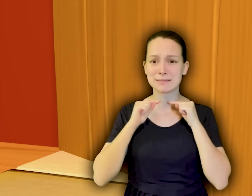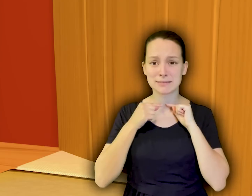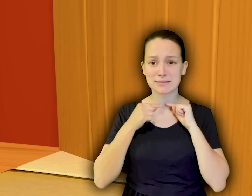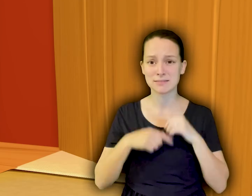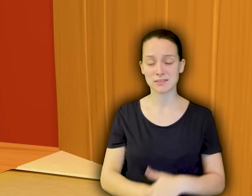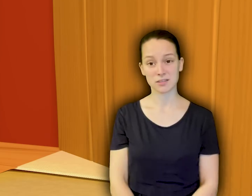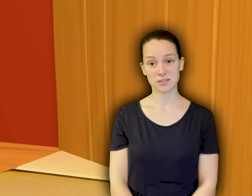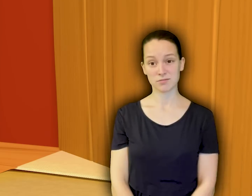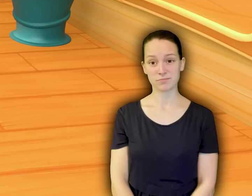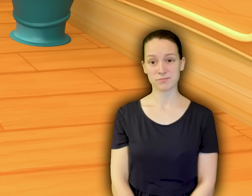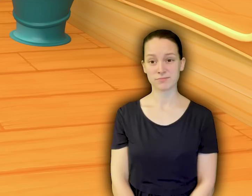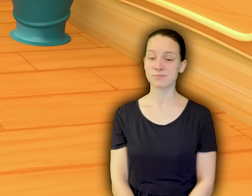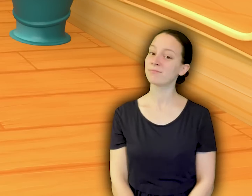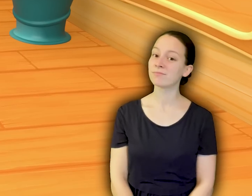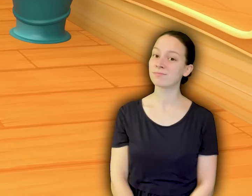it was really